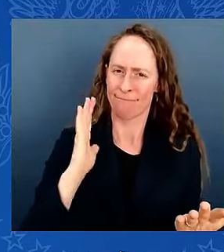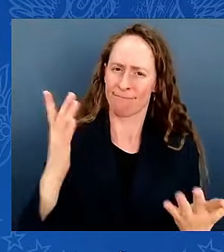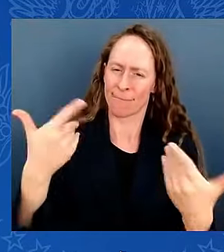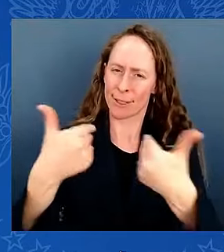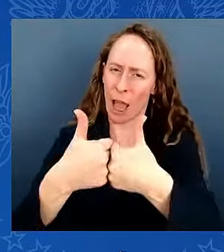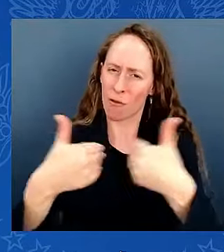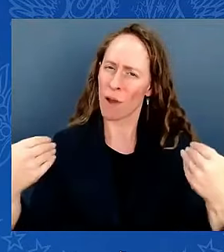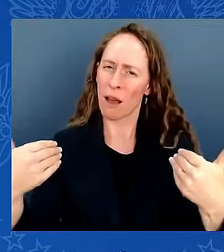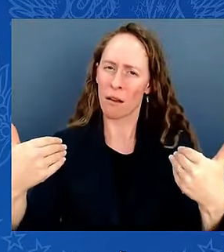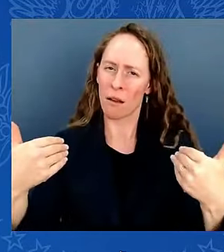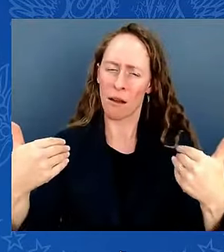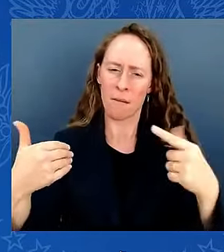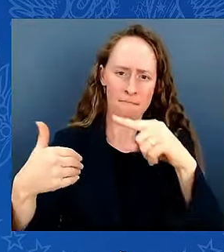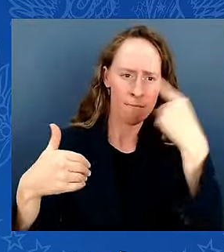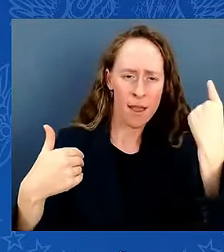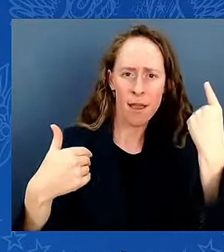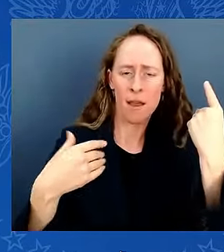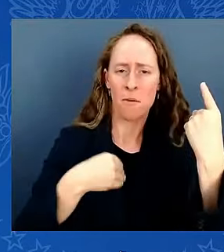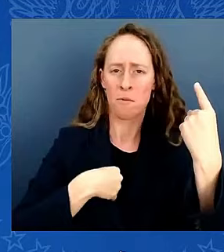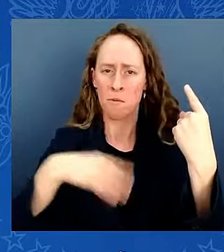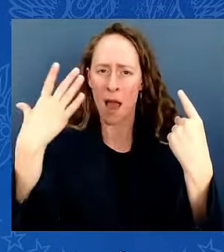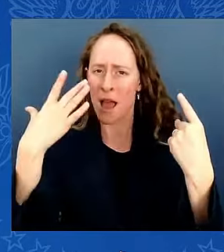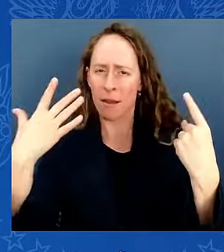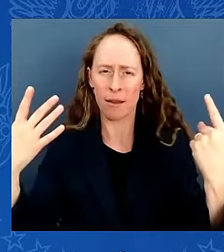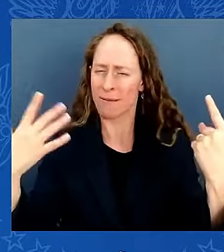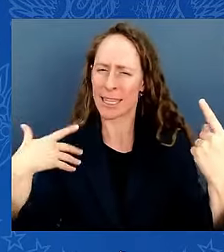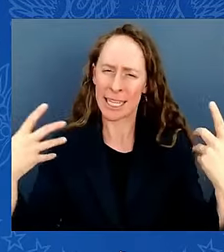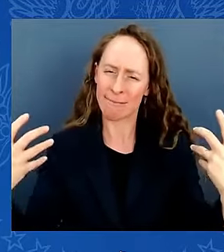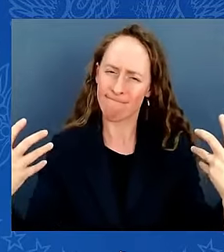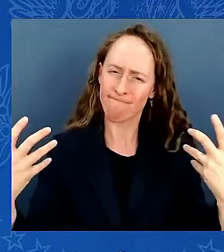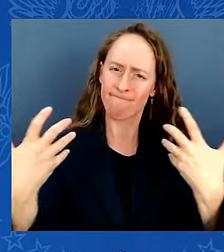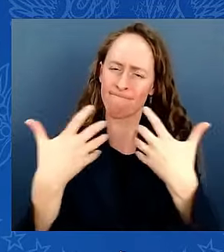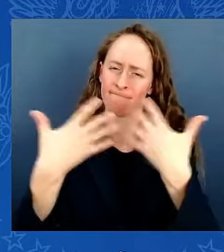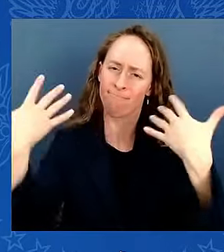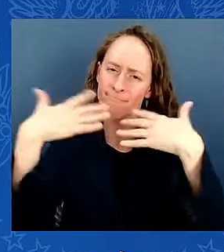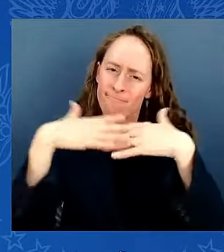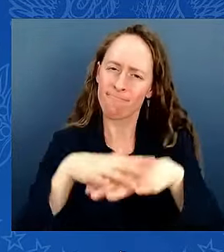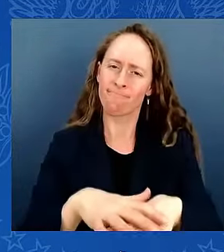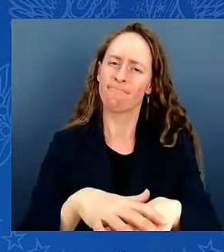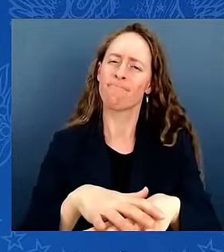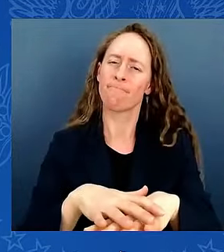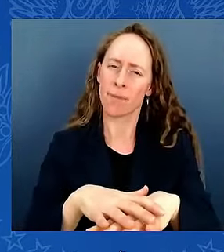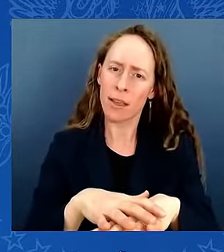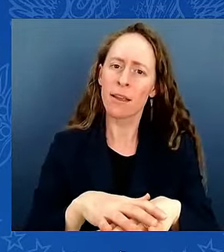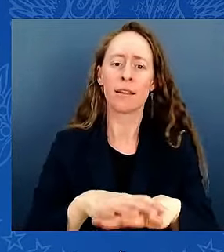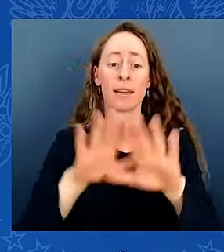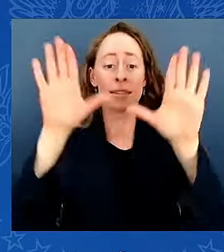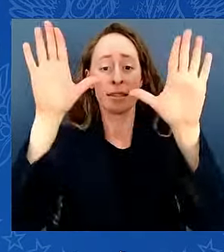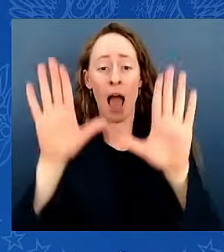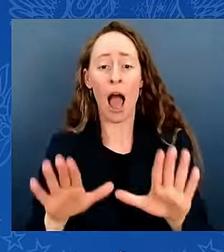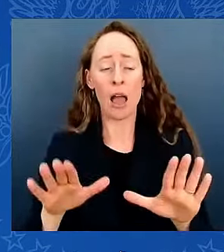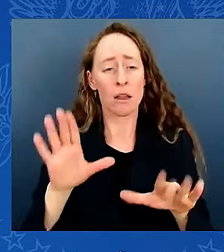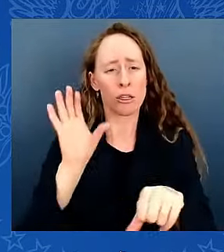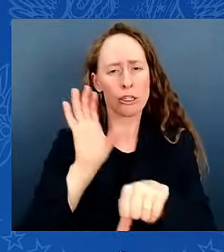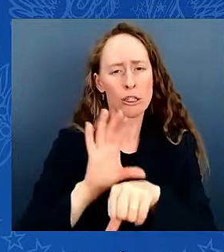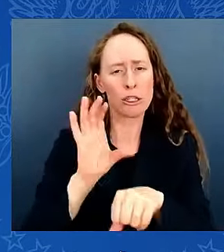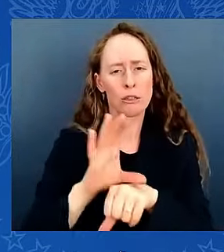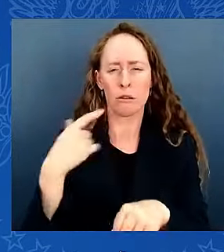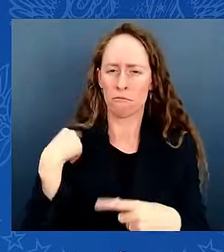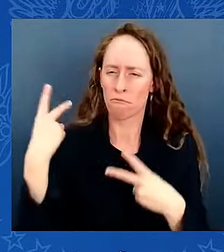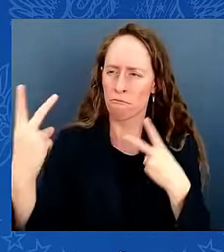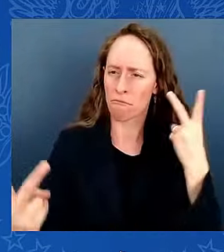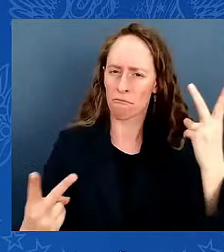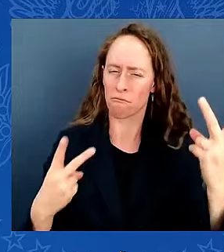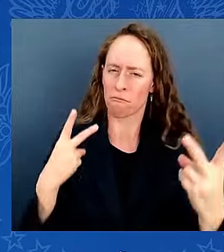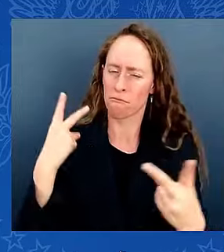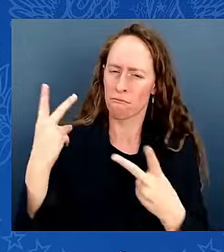sermons shaped who I became. The bottom line is, the Black community has always had my back and I've